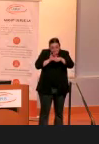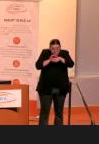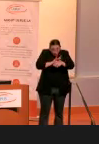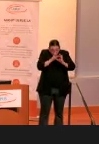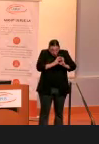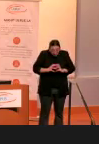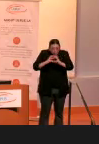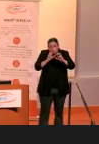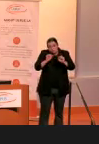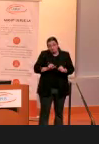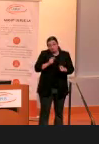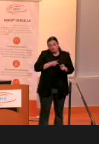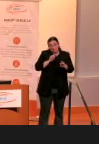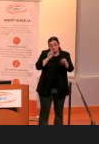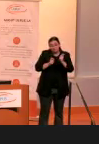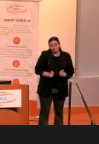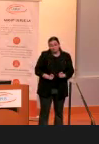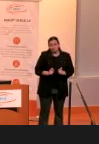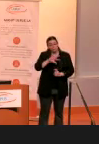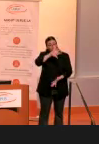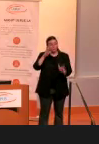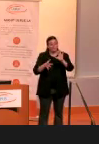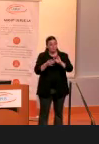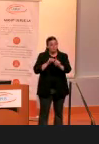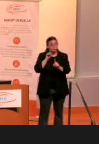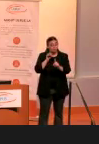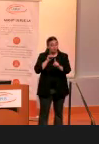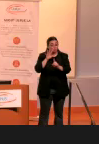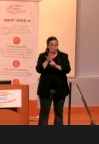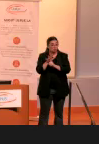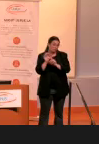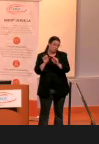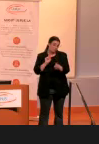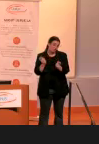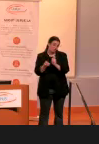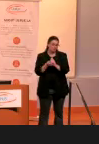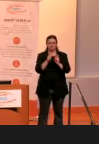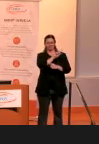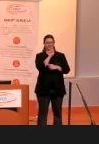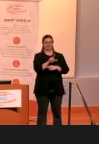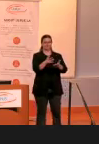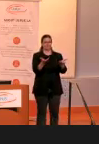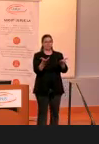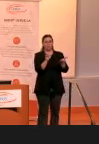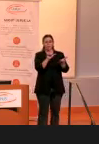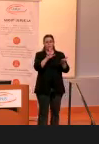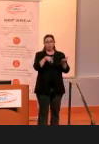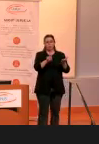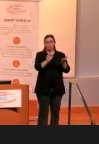environmental exposures. But then, how does lupus manifest itself, and how can we prevent